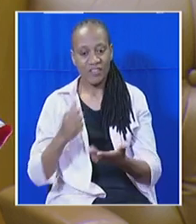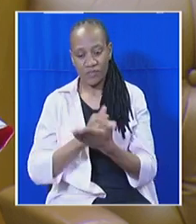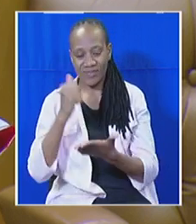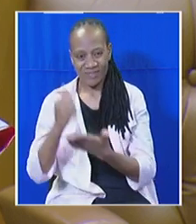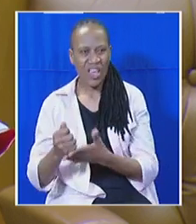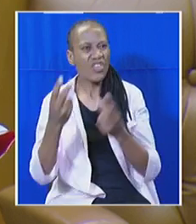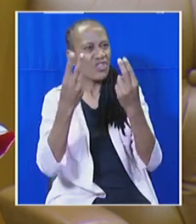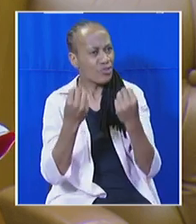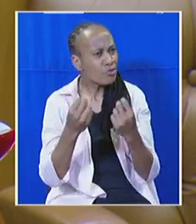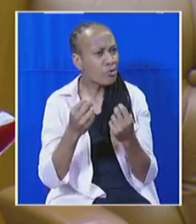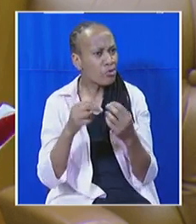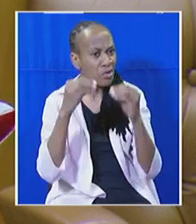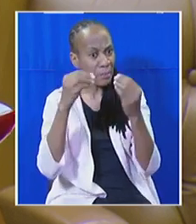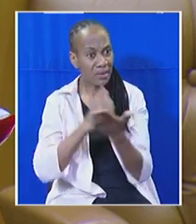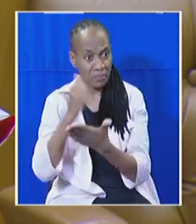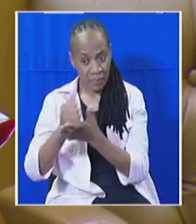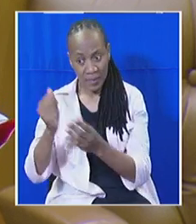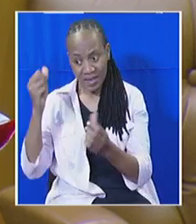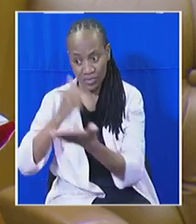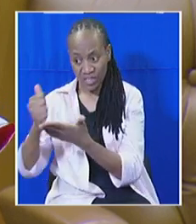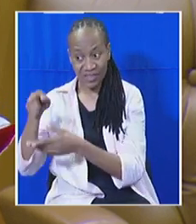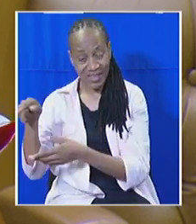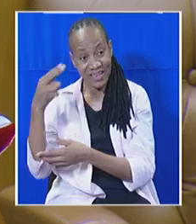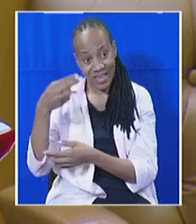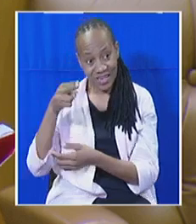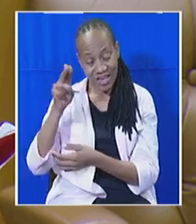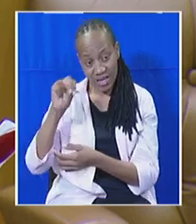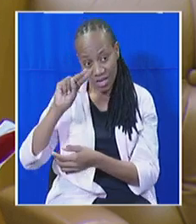new company with NHBRC. The relevant